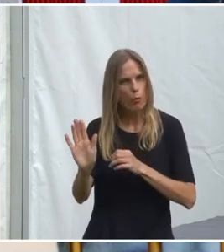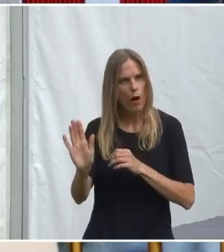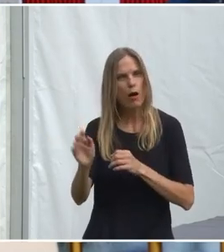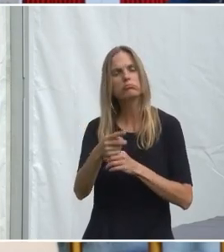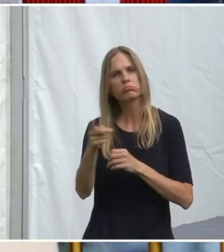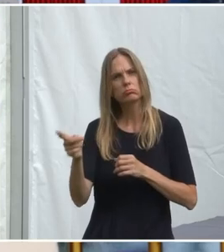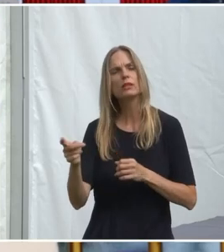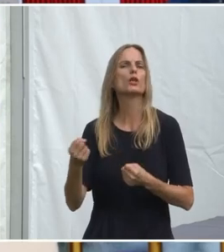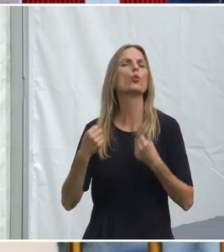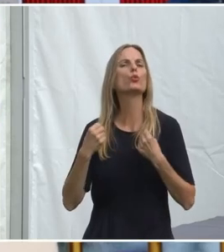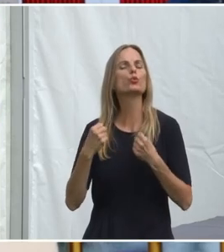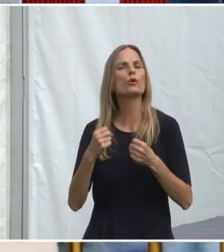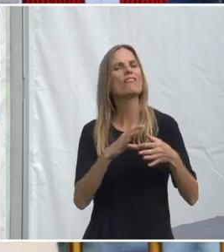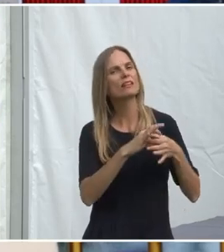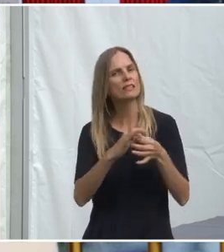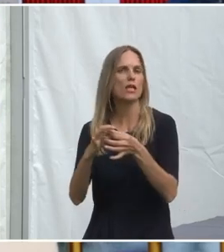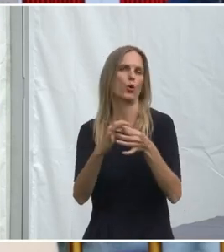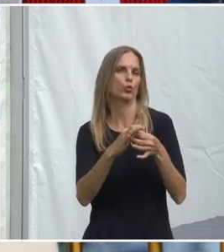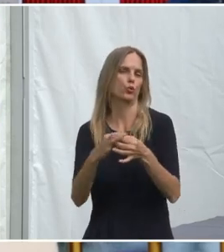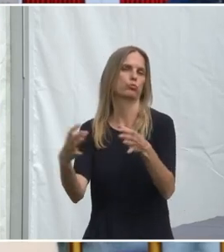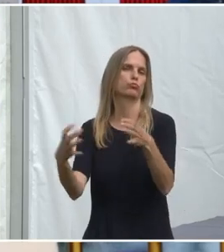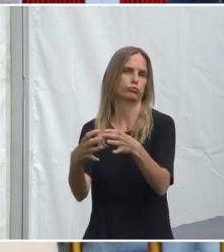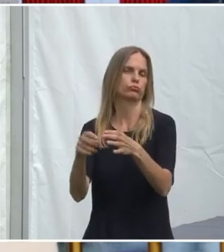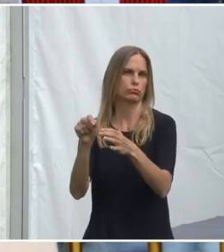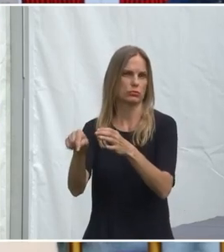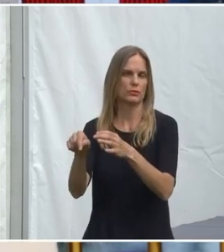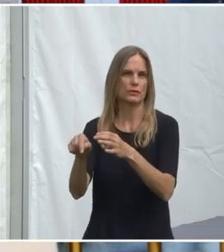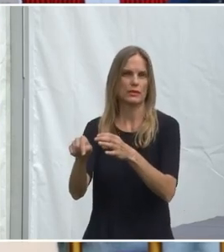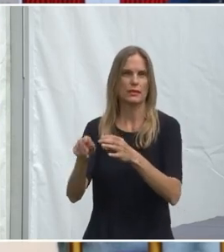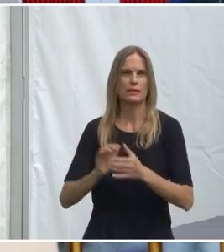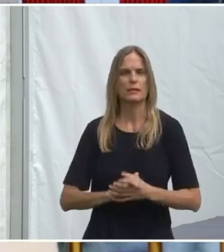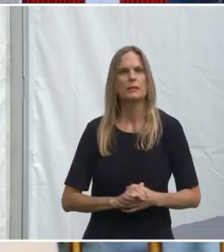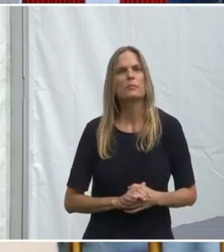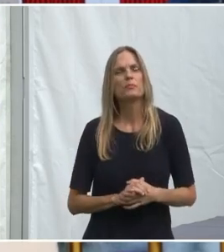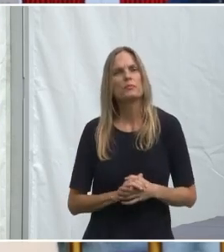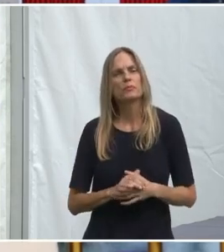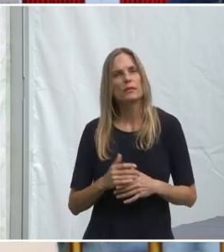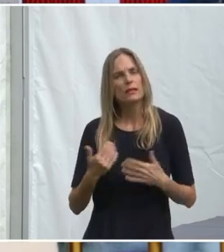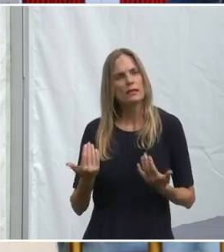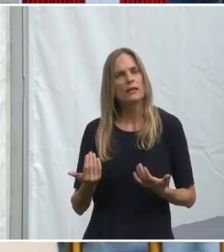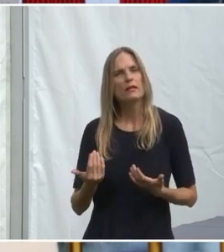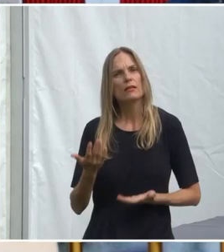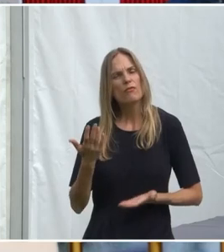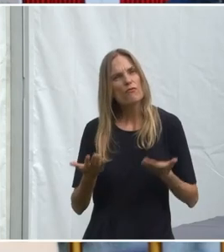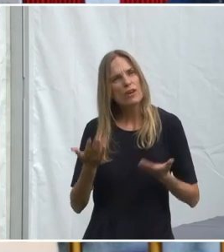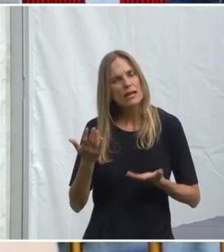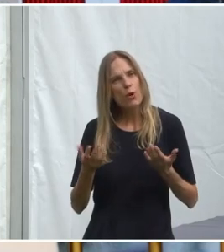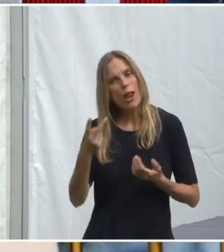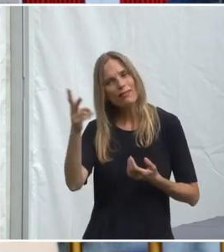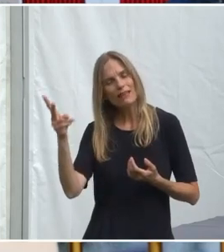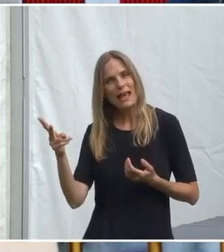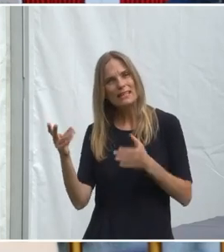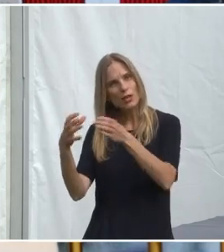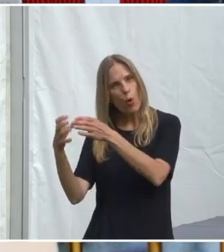very strongly linked to that community. So rather than ethnicity, rather than regional, so there might be some other communities